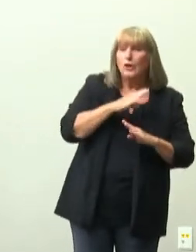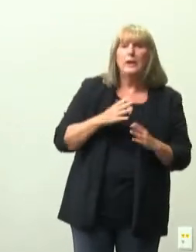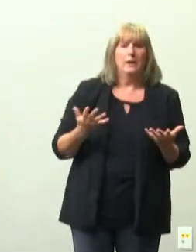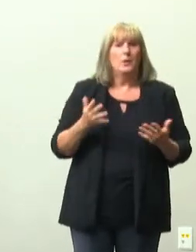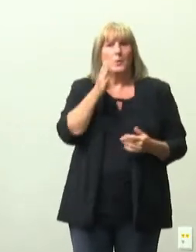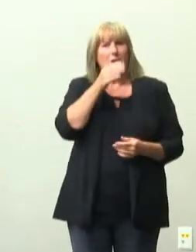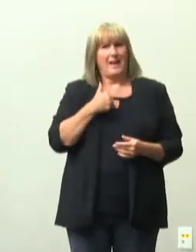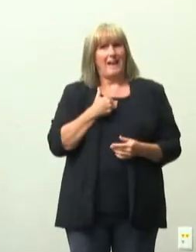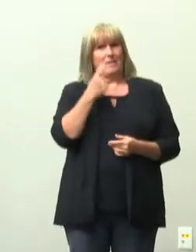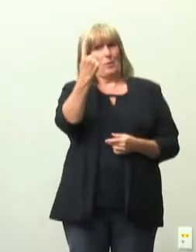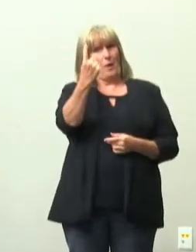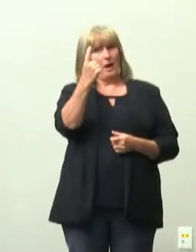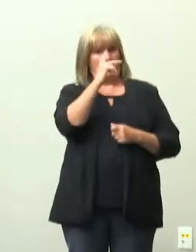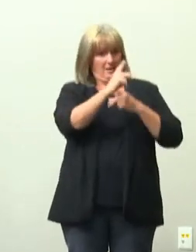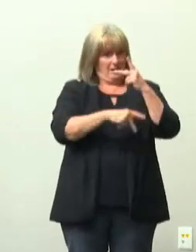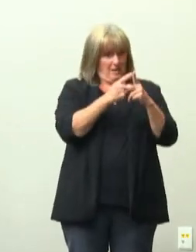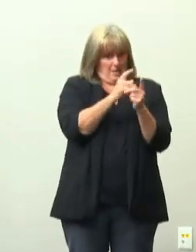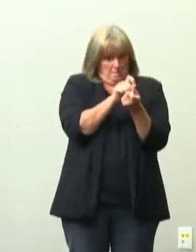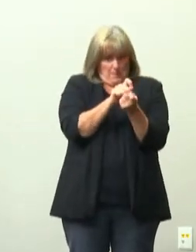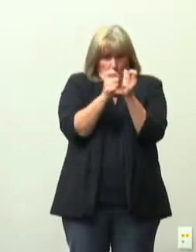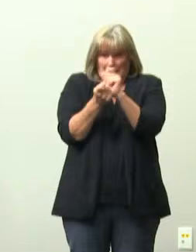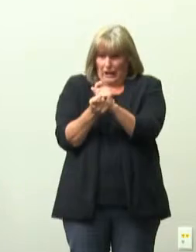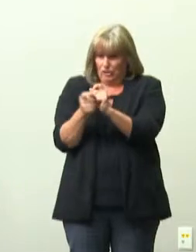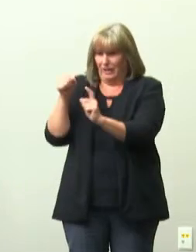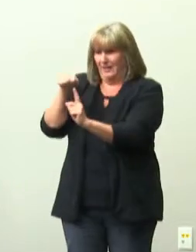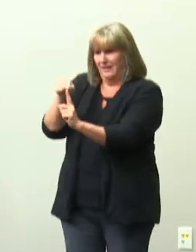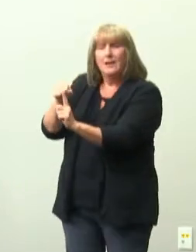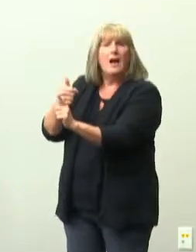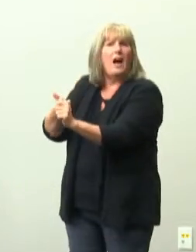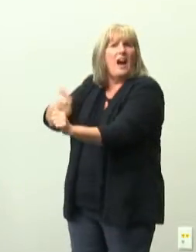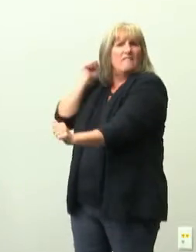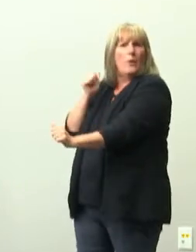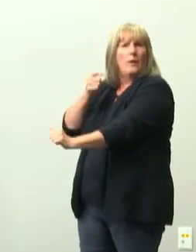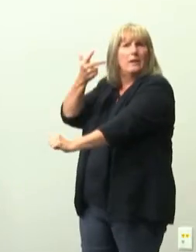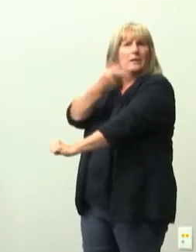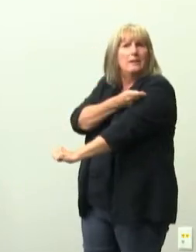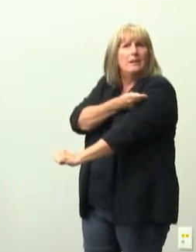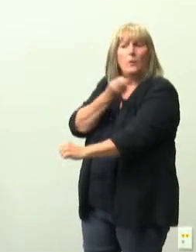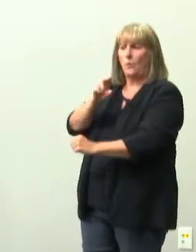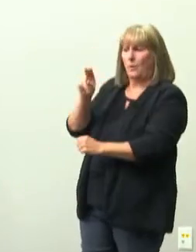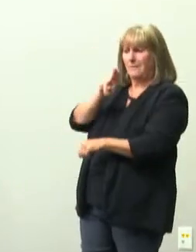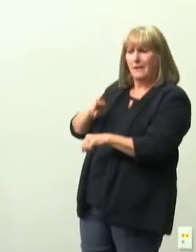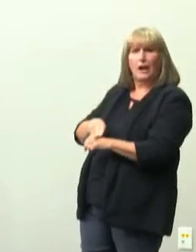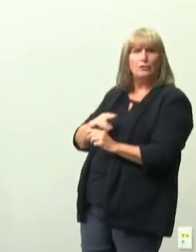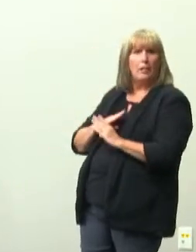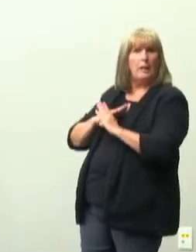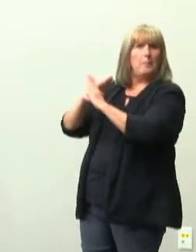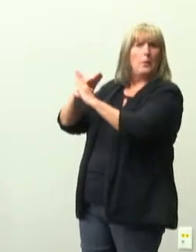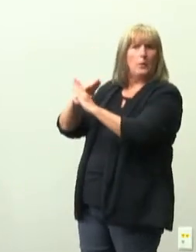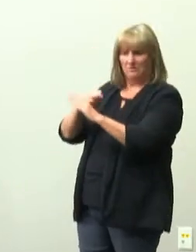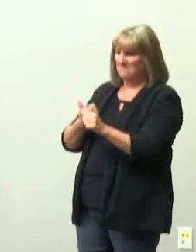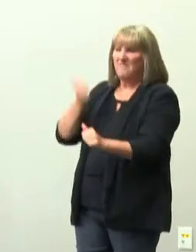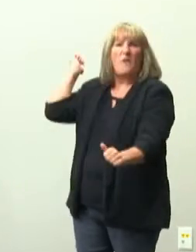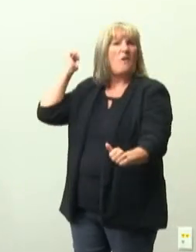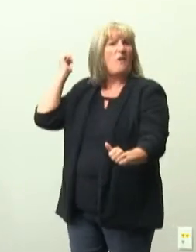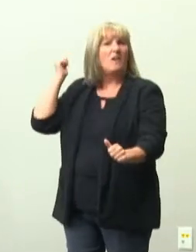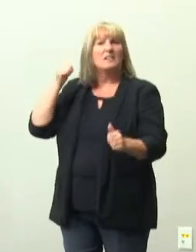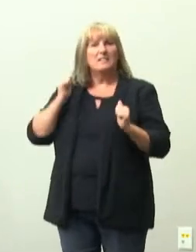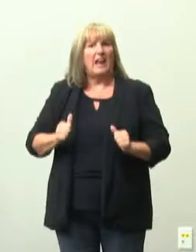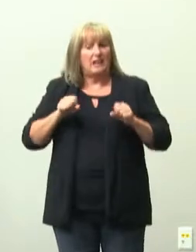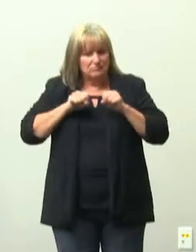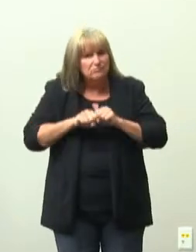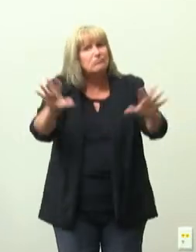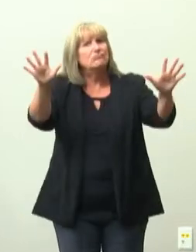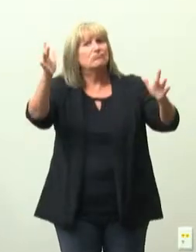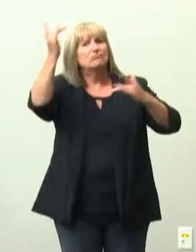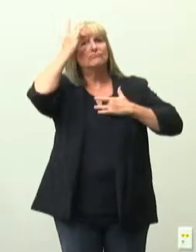a mutation that evades the vaccinations or natural immunity even more so than what we see with Delta. So